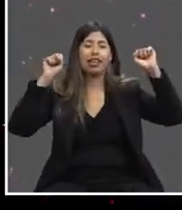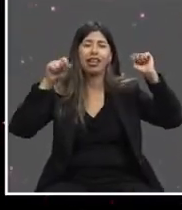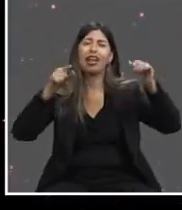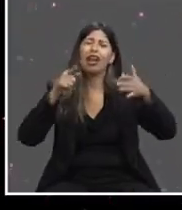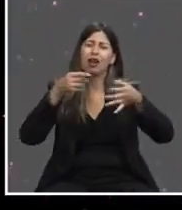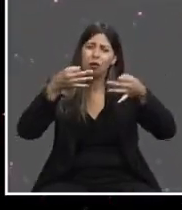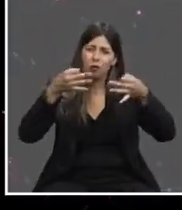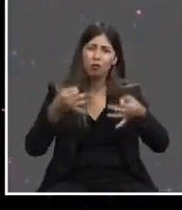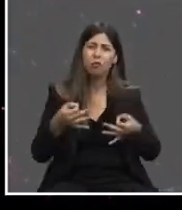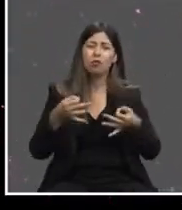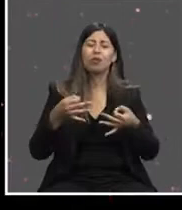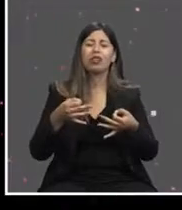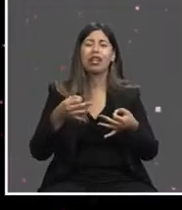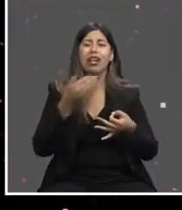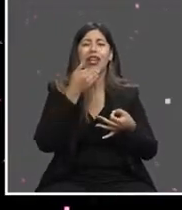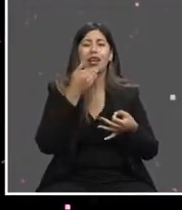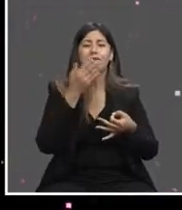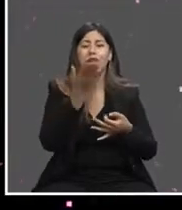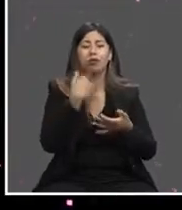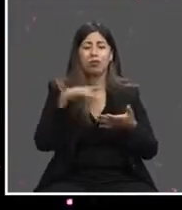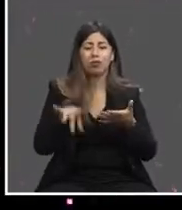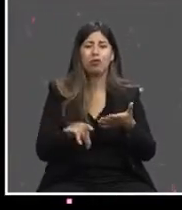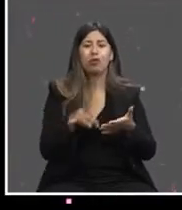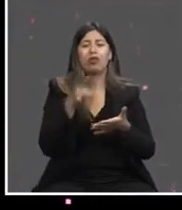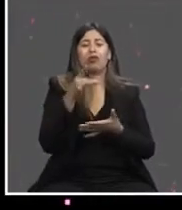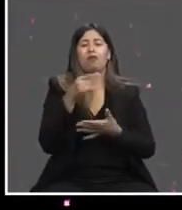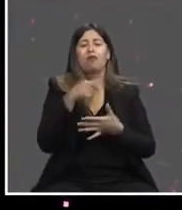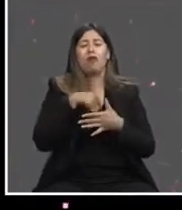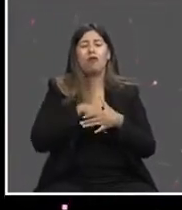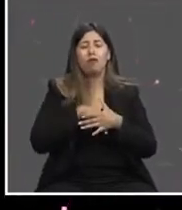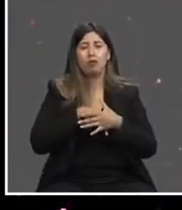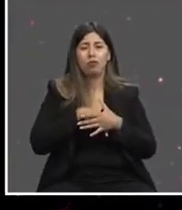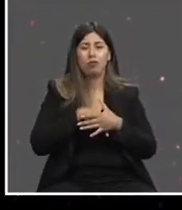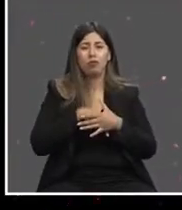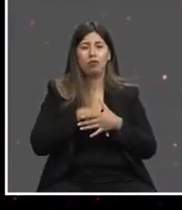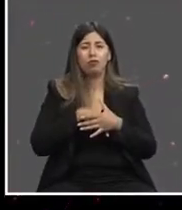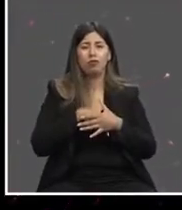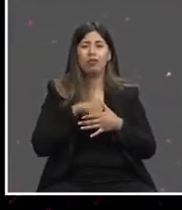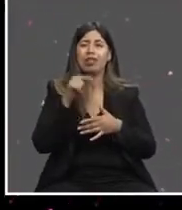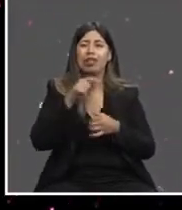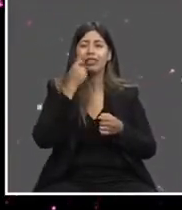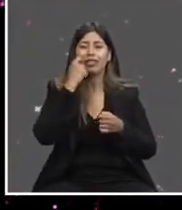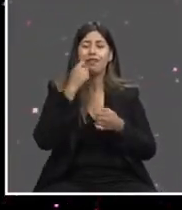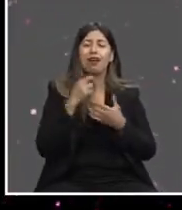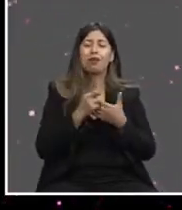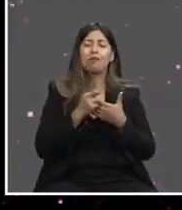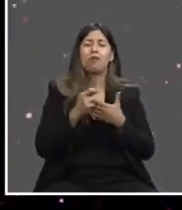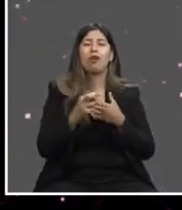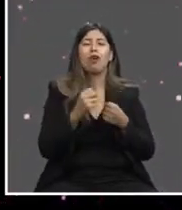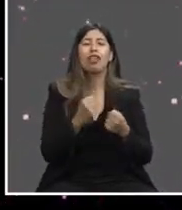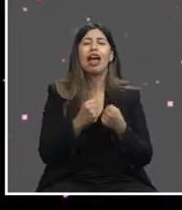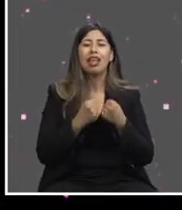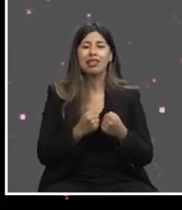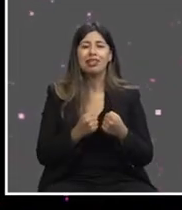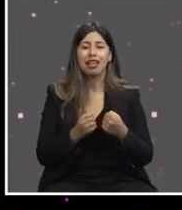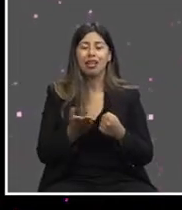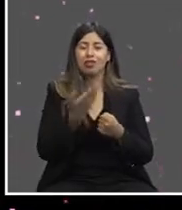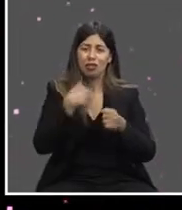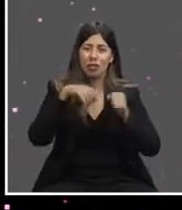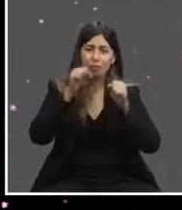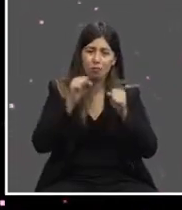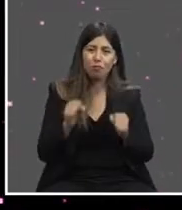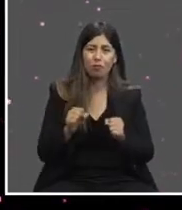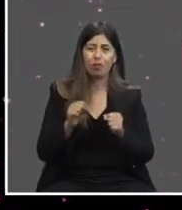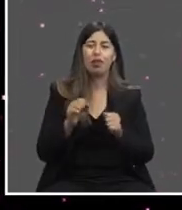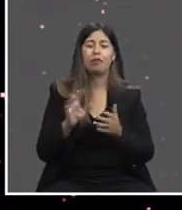discoveries. This is our potential, what we could achieve if we pass the precipice and continue striving for a